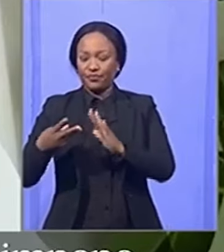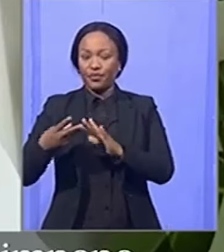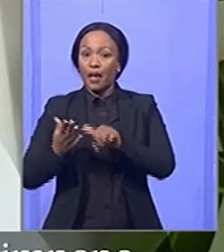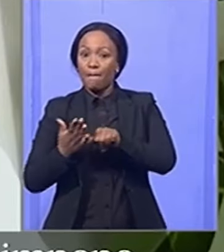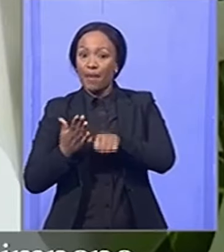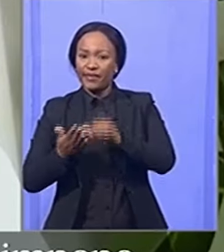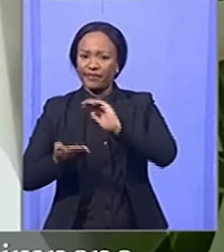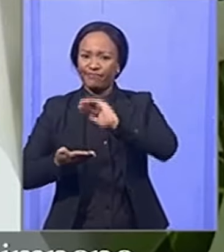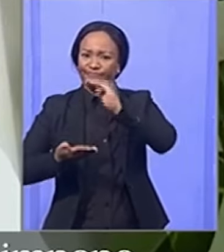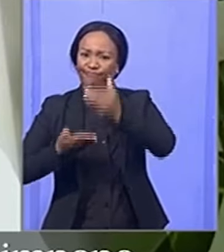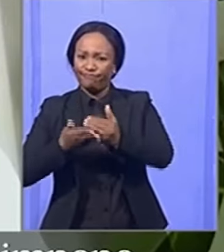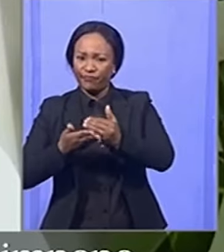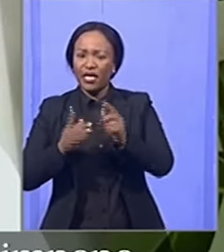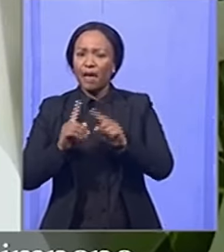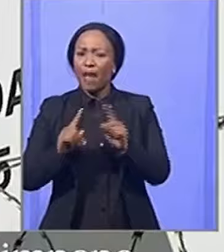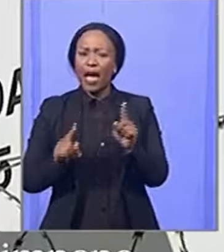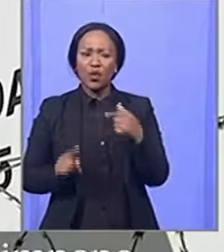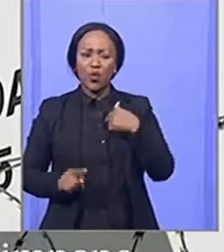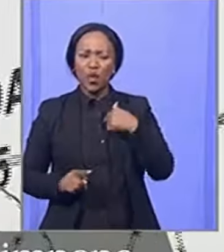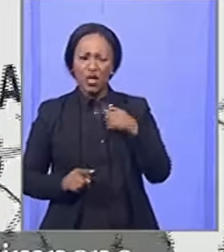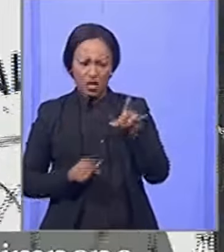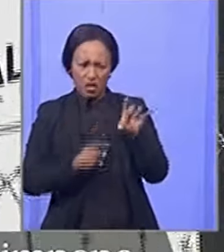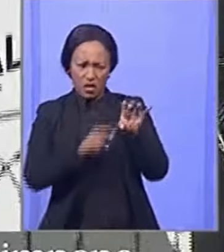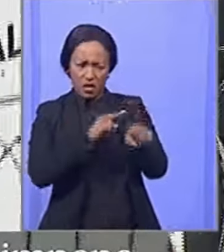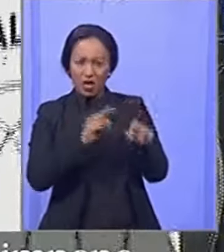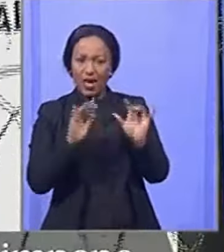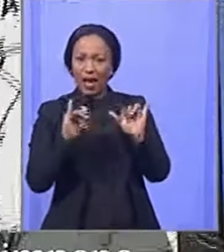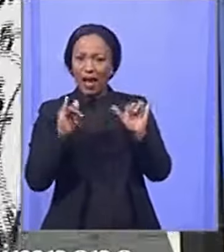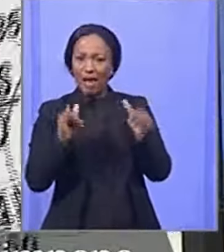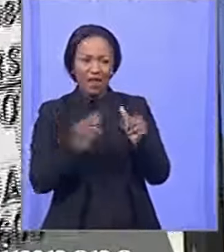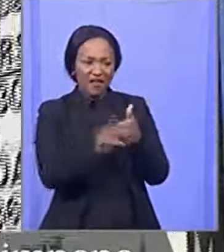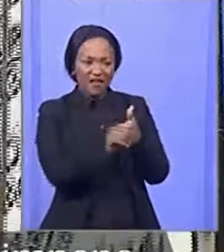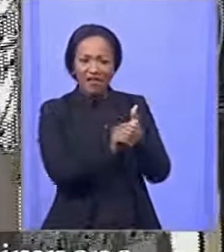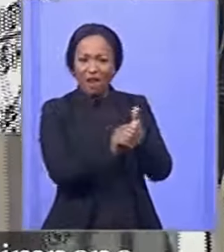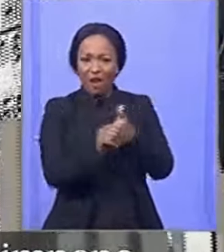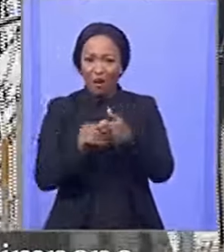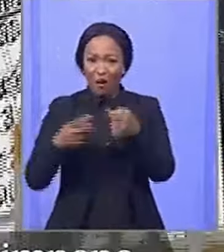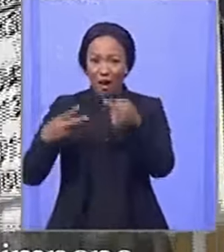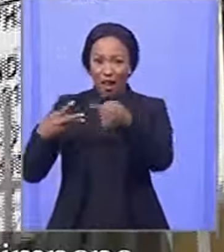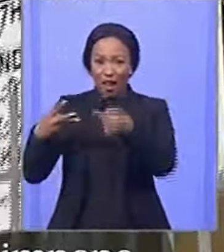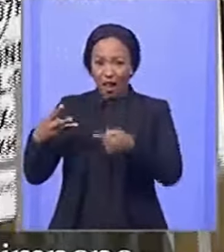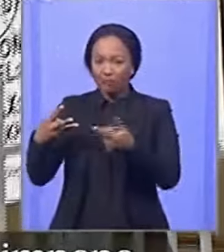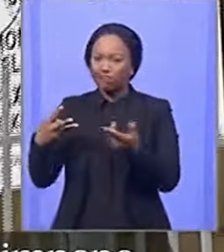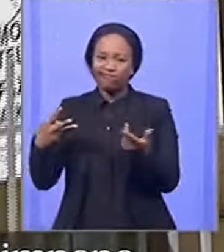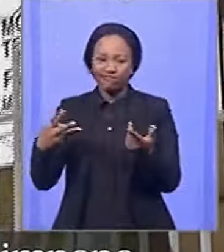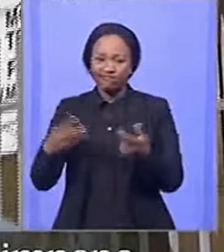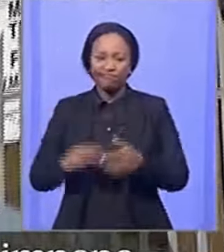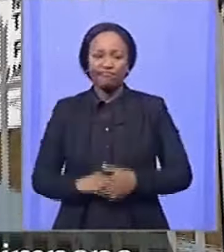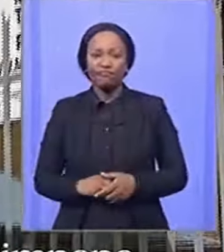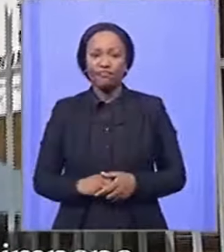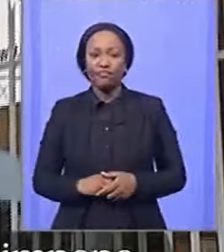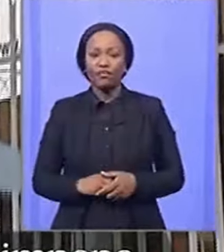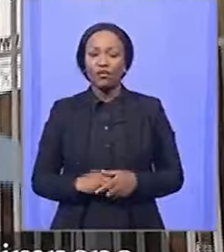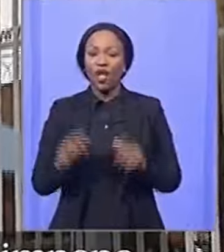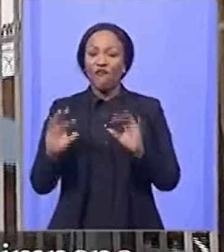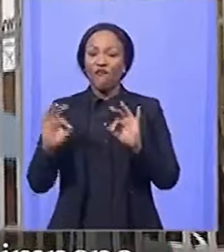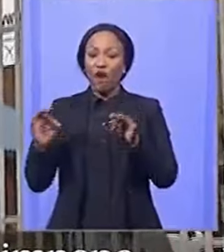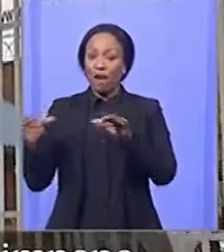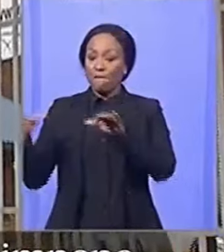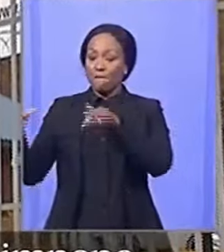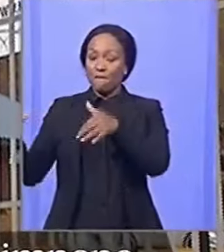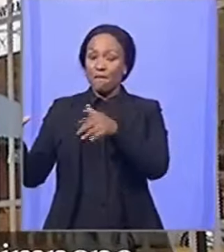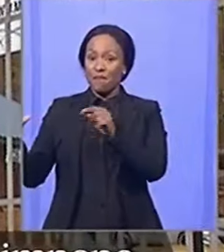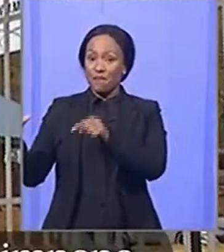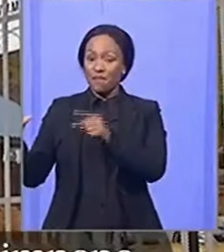we've noted that there are many companies that do not adhere to this. Forum ya sekhukhune Security Crisis and Demands